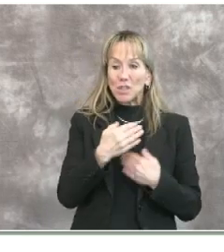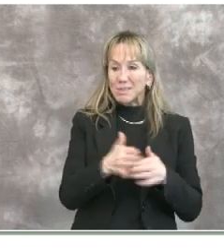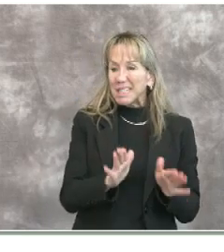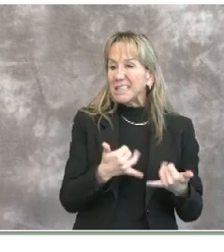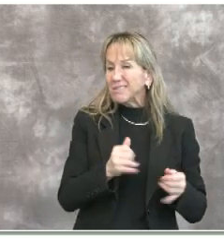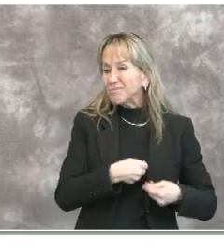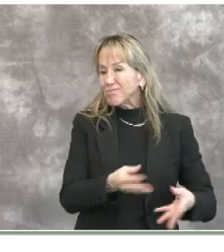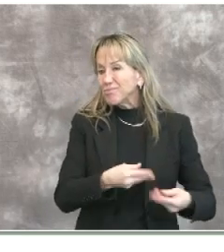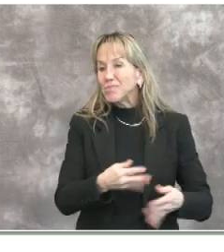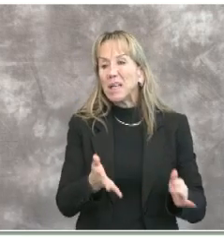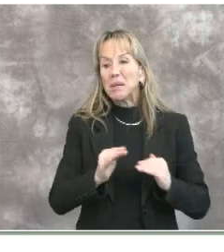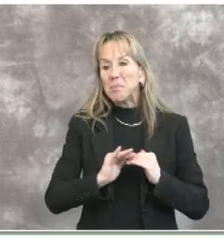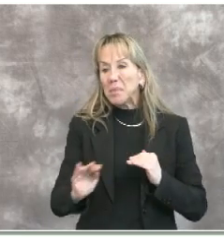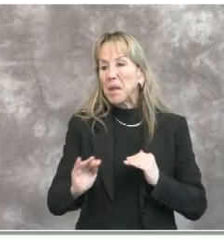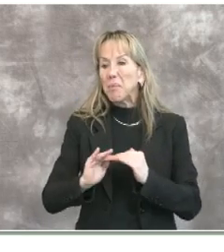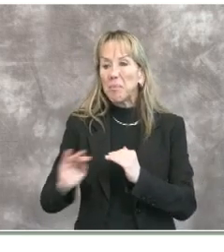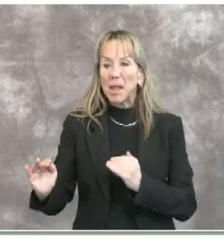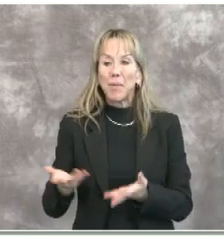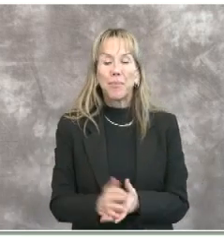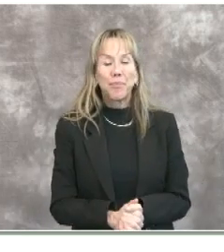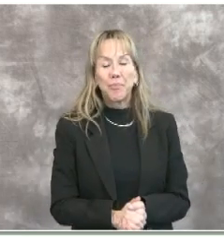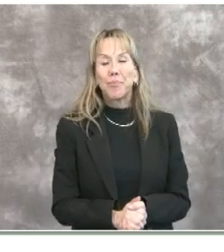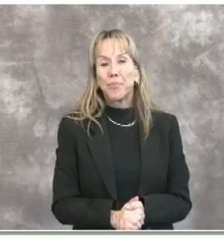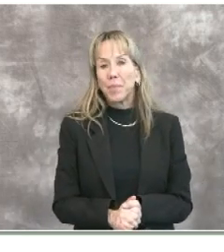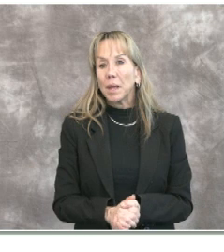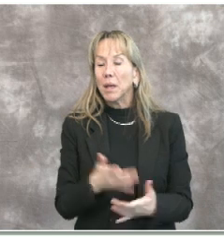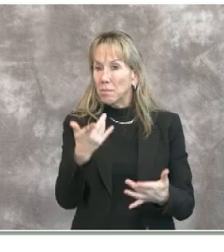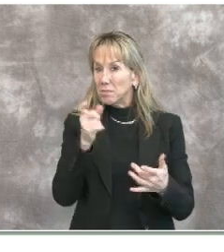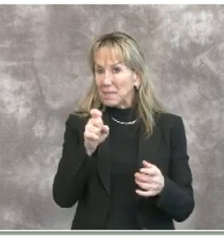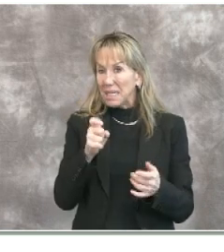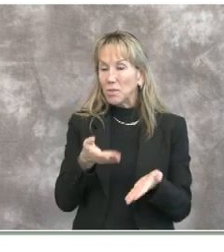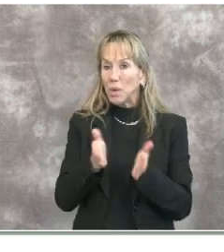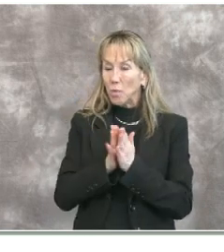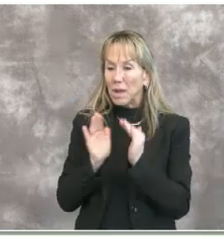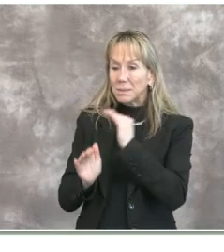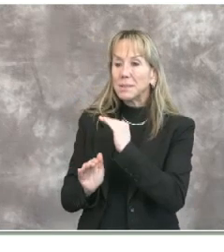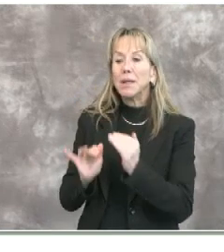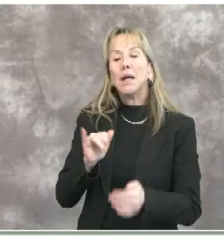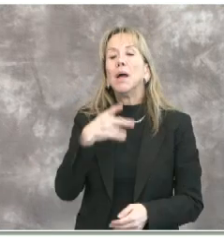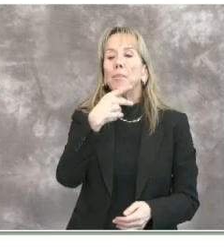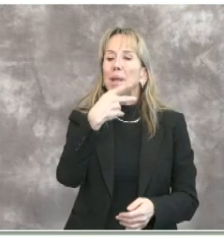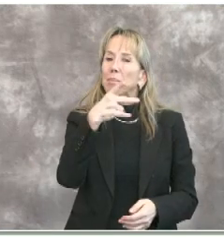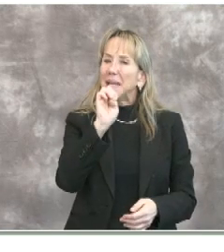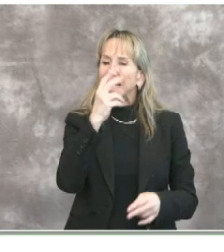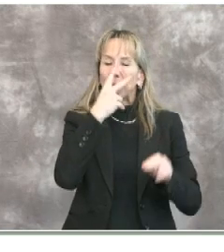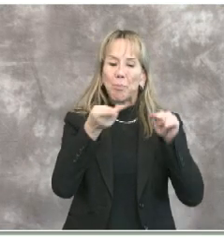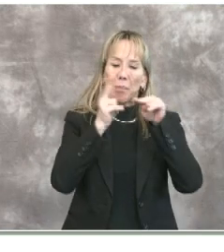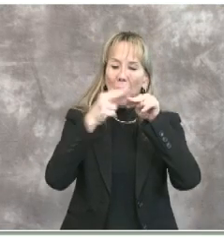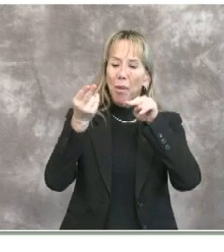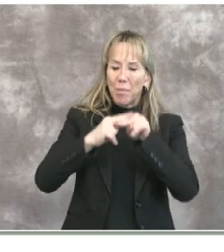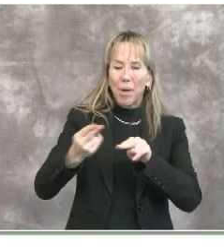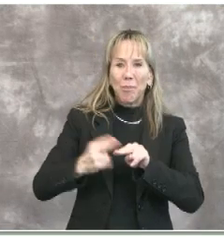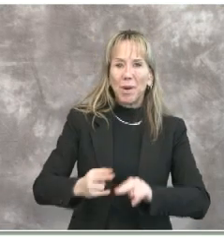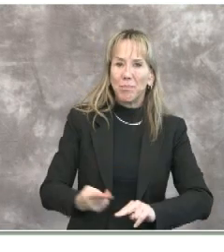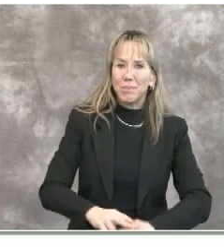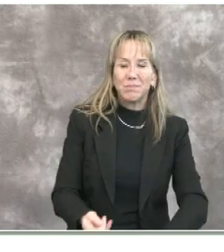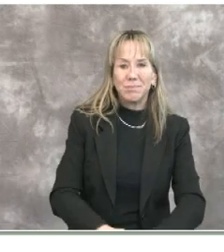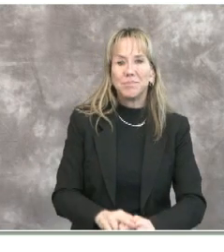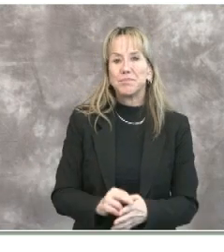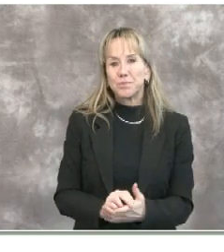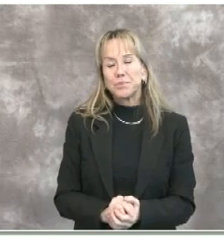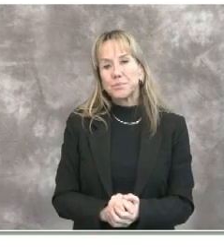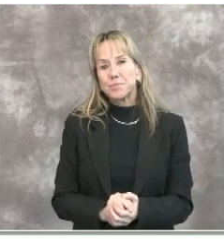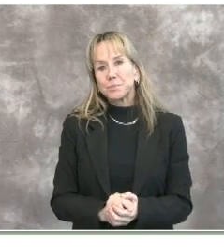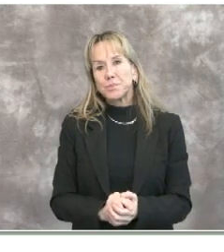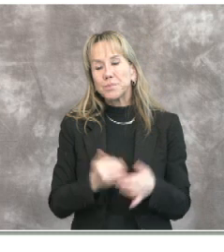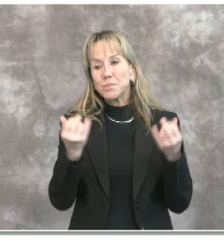remain relatively flat pending additional requests. Personal protective equipment, an increase in every single category that you see across there.